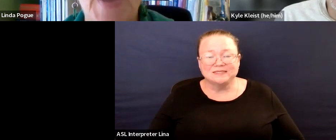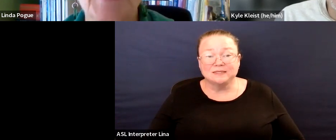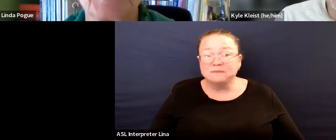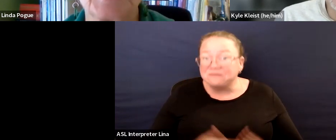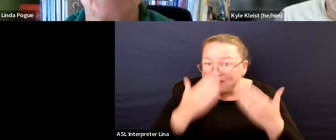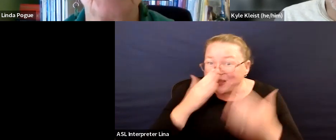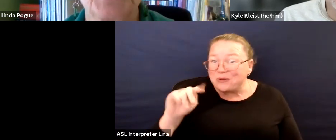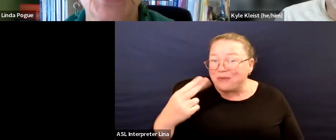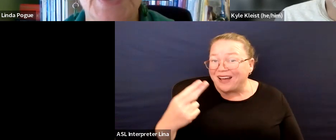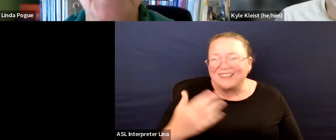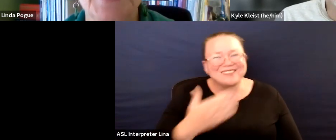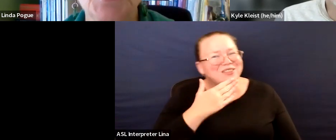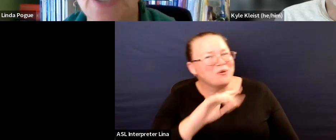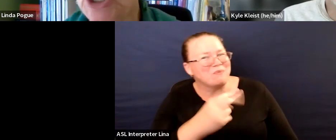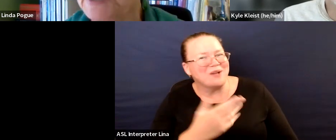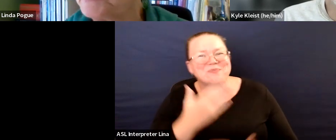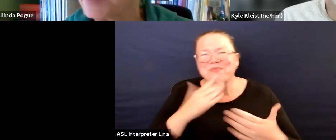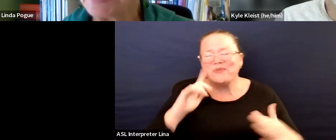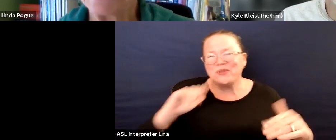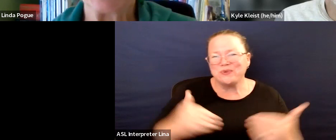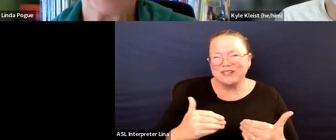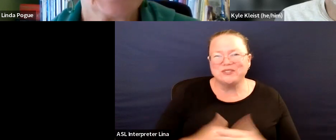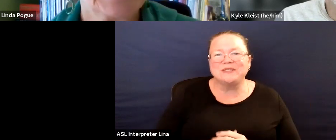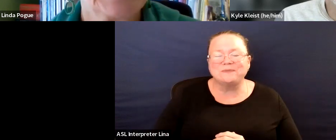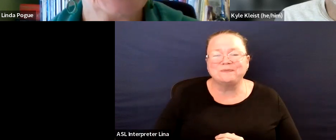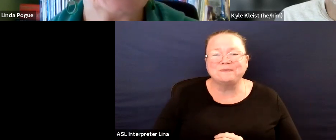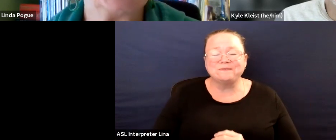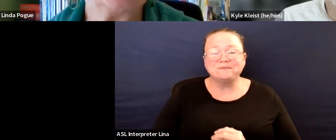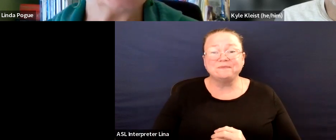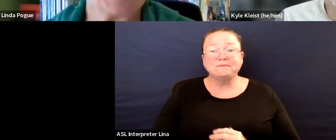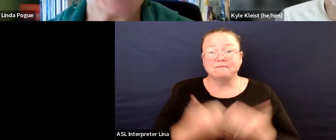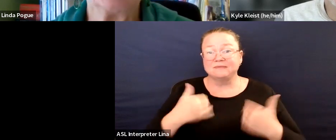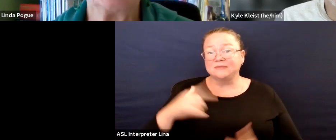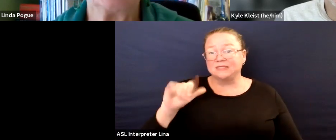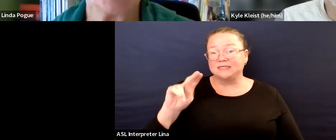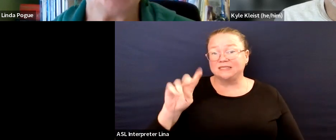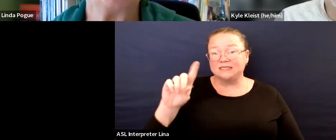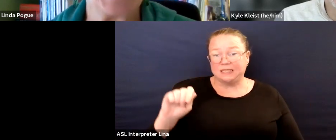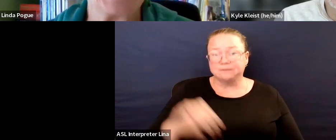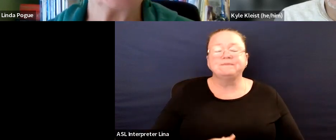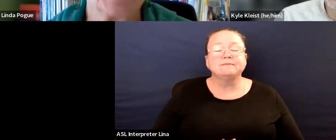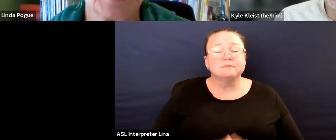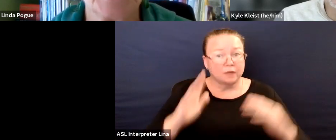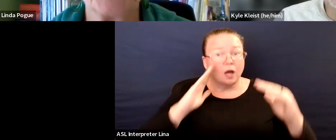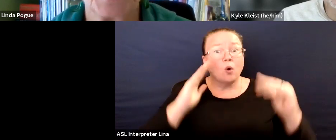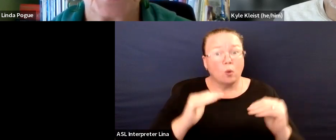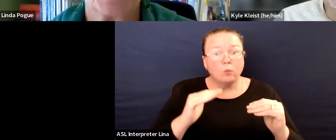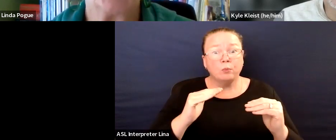Thank you, Beth. Thank you, Beth. Appreciate the introduction. This is Linda, and I hope that,